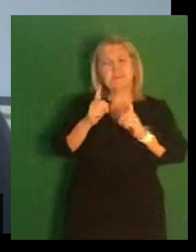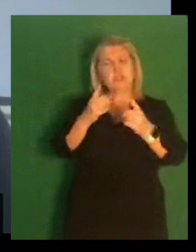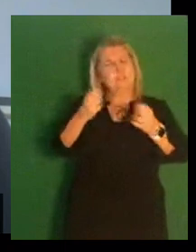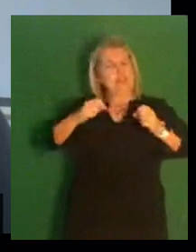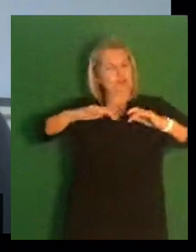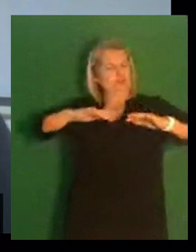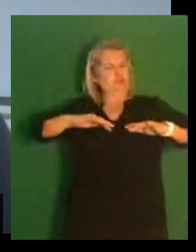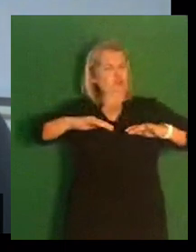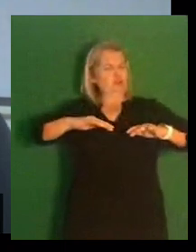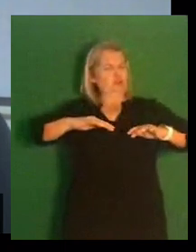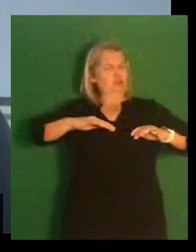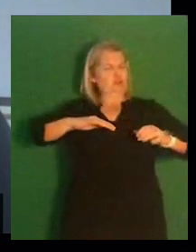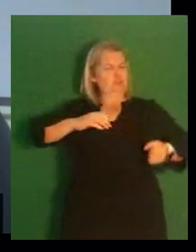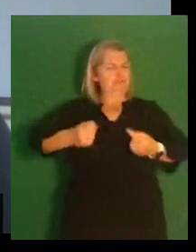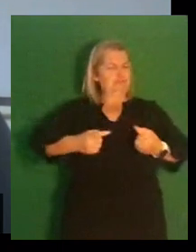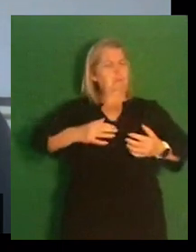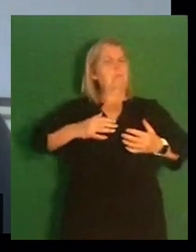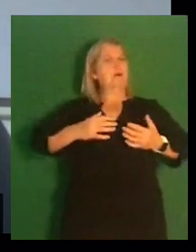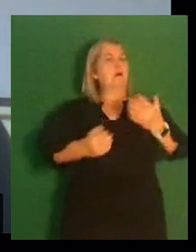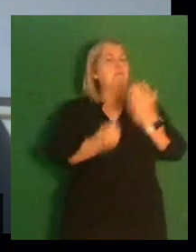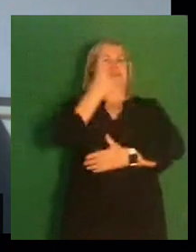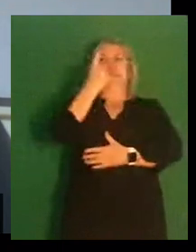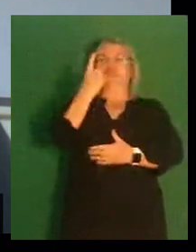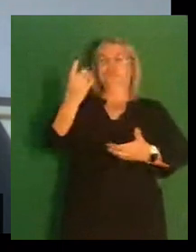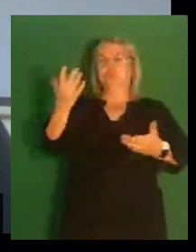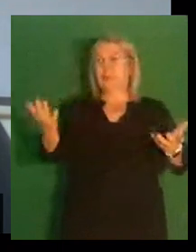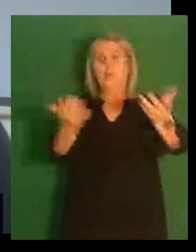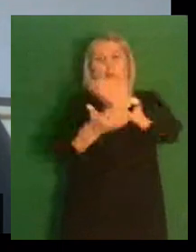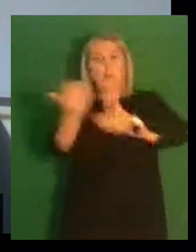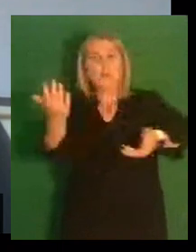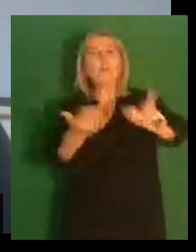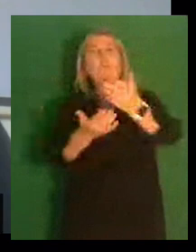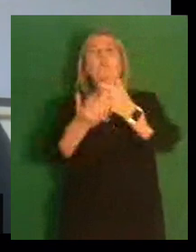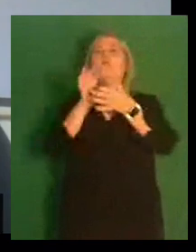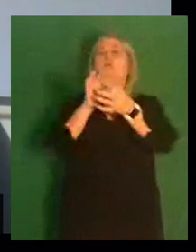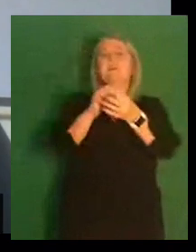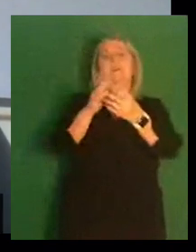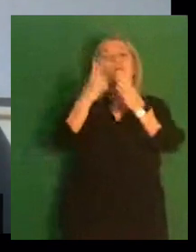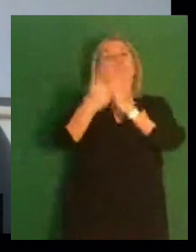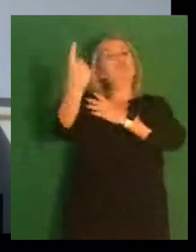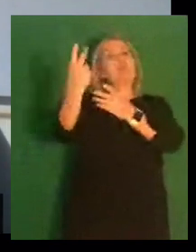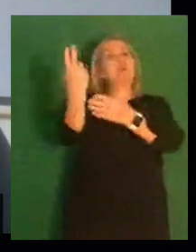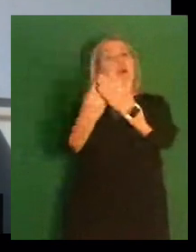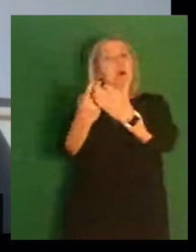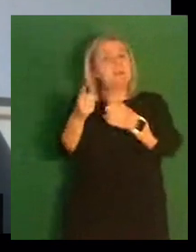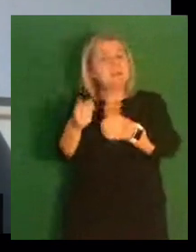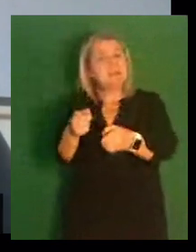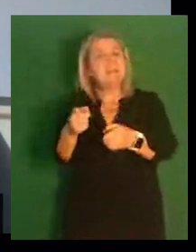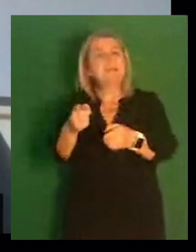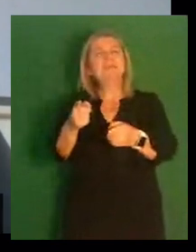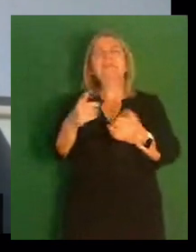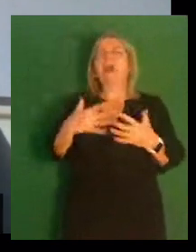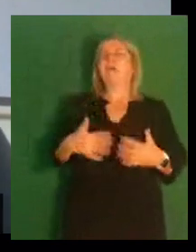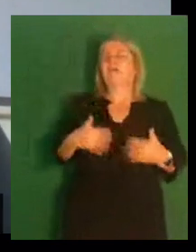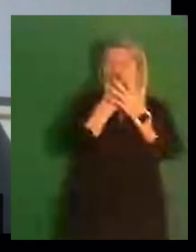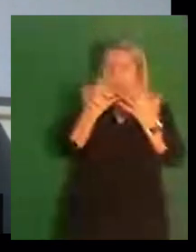into relief around the freelancers. There's a whole host of intersecting conversations